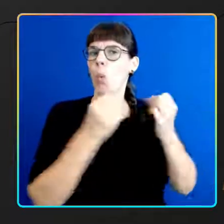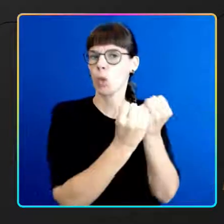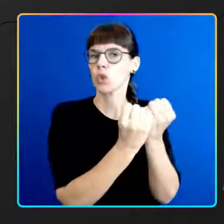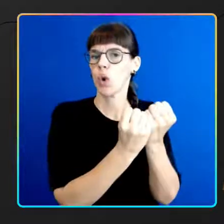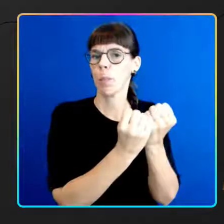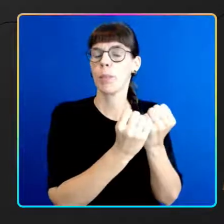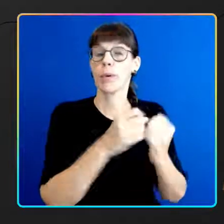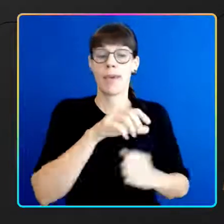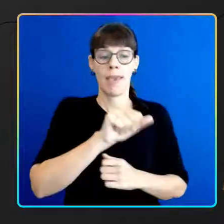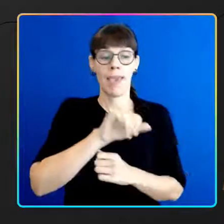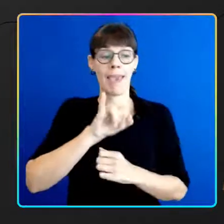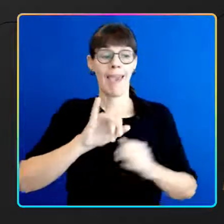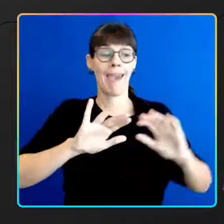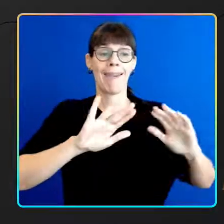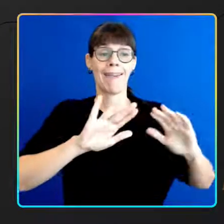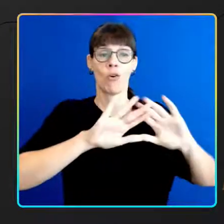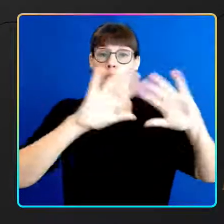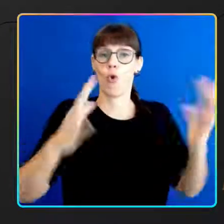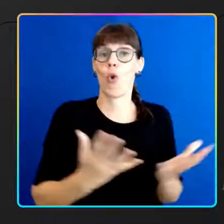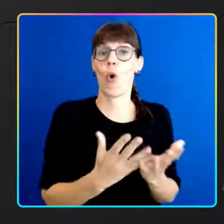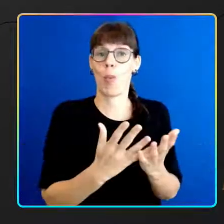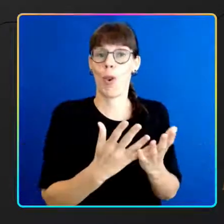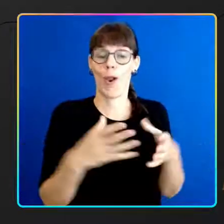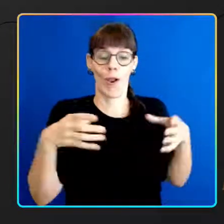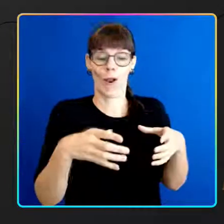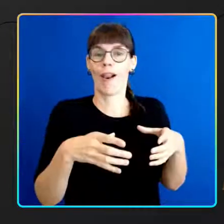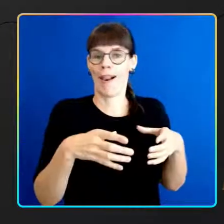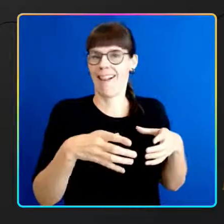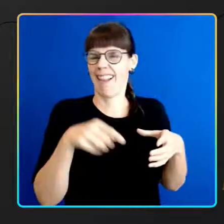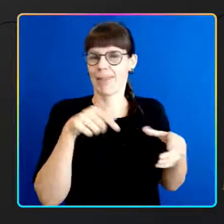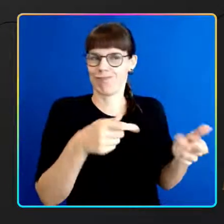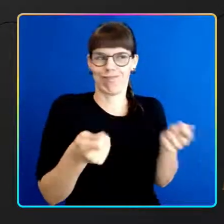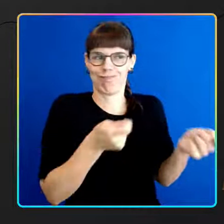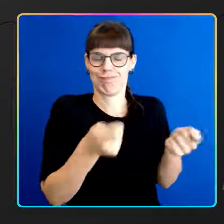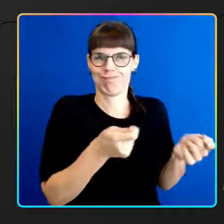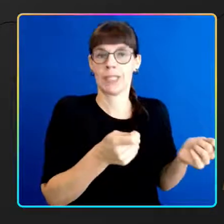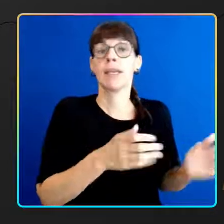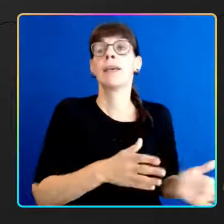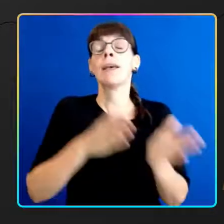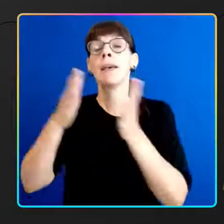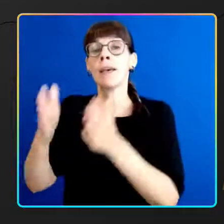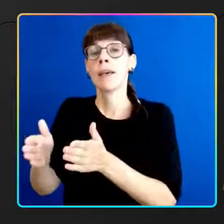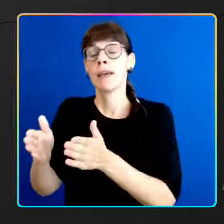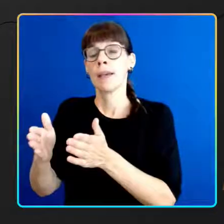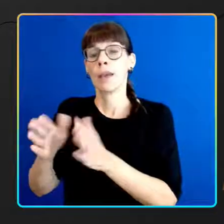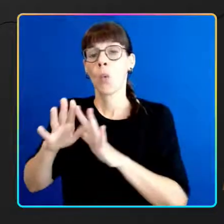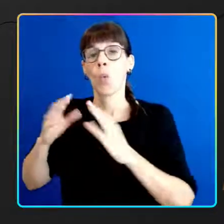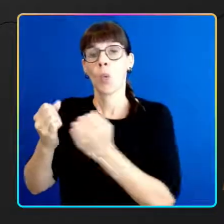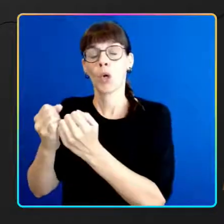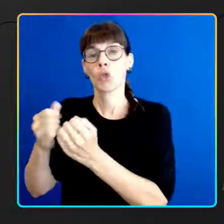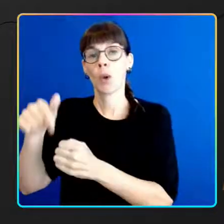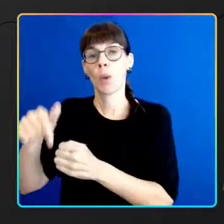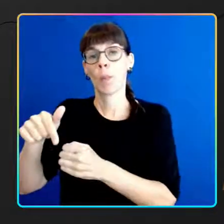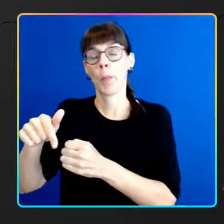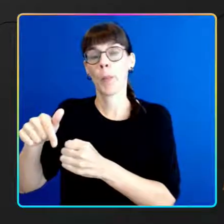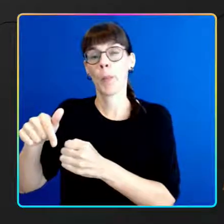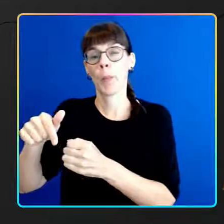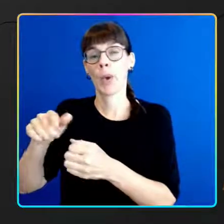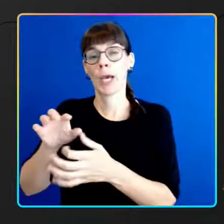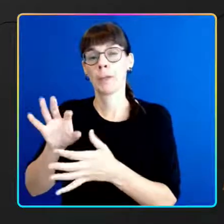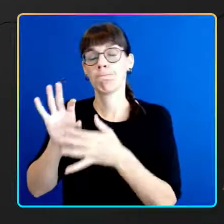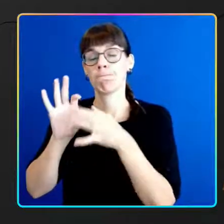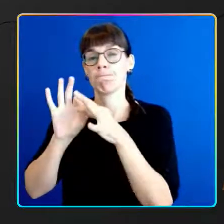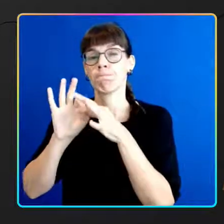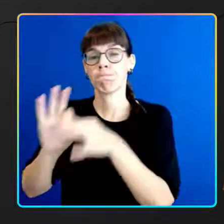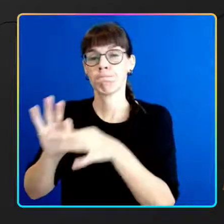Global Bootcamp. So we are going to use that one. And another one is something from ourselves that is using Lobe, is a